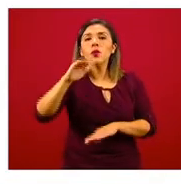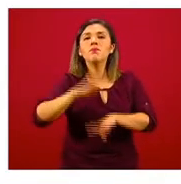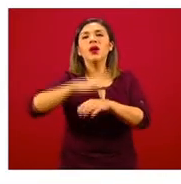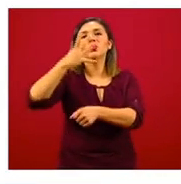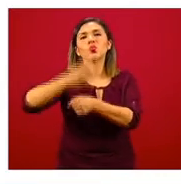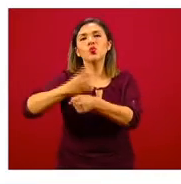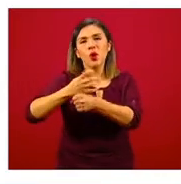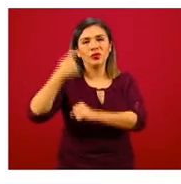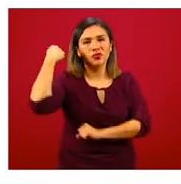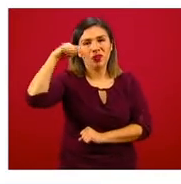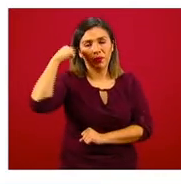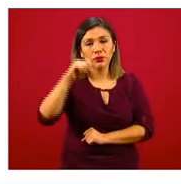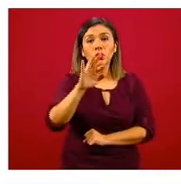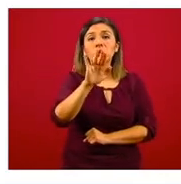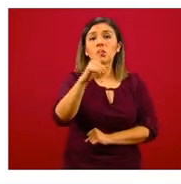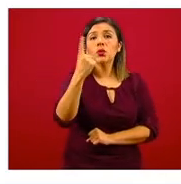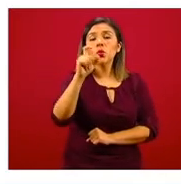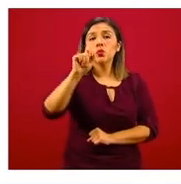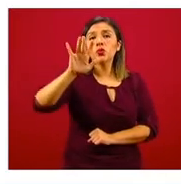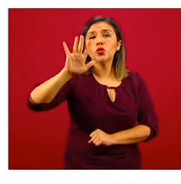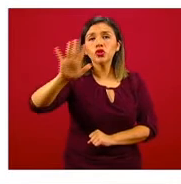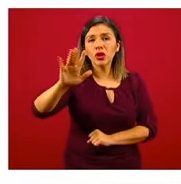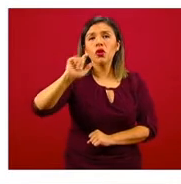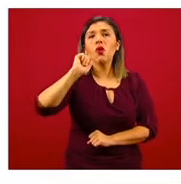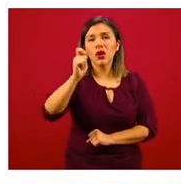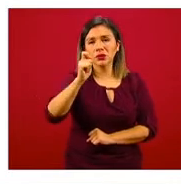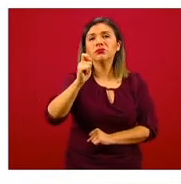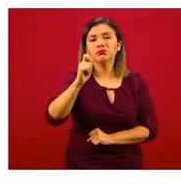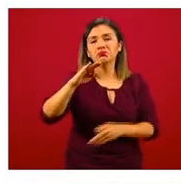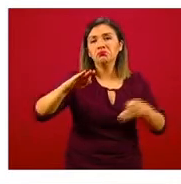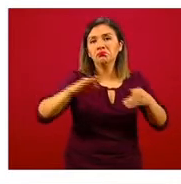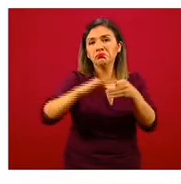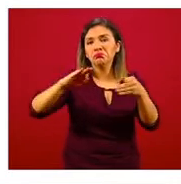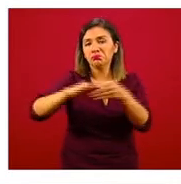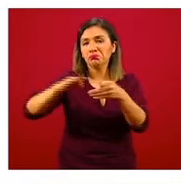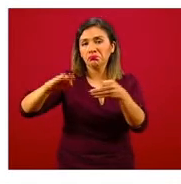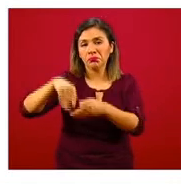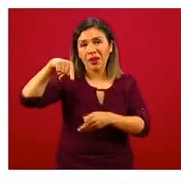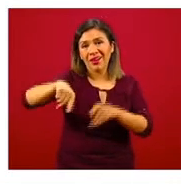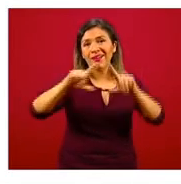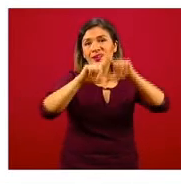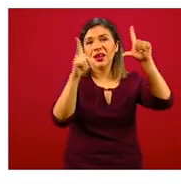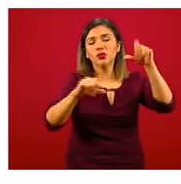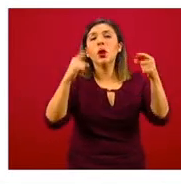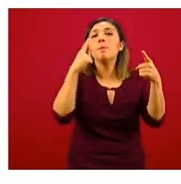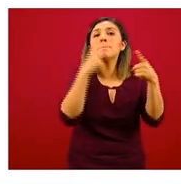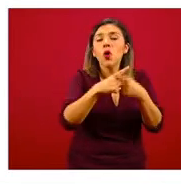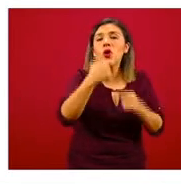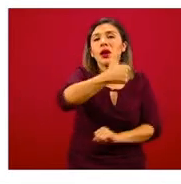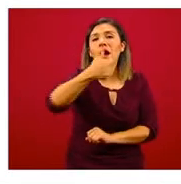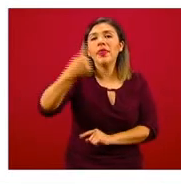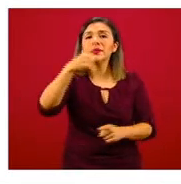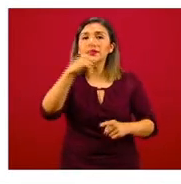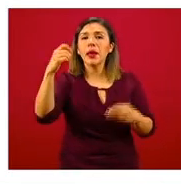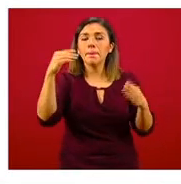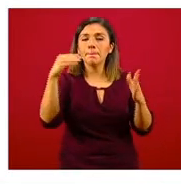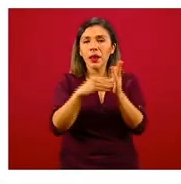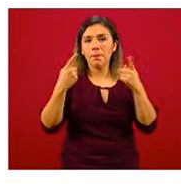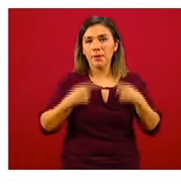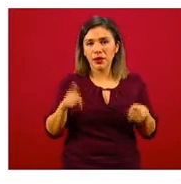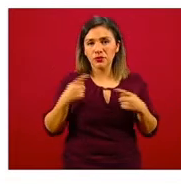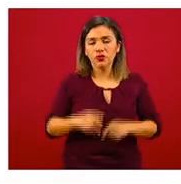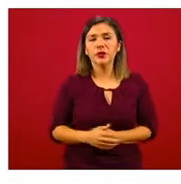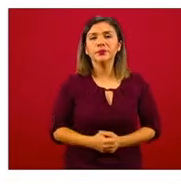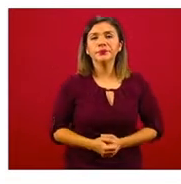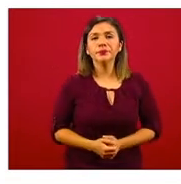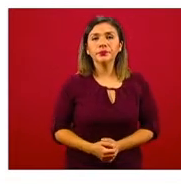already part of this group, and we have one new member. 51.5 is the incidence rate